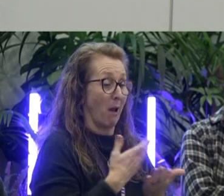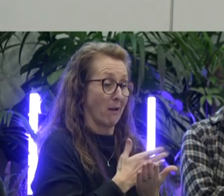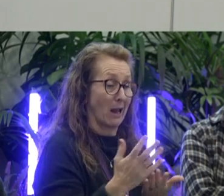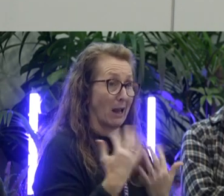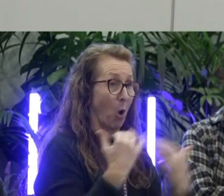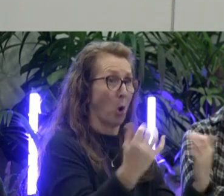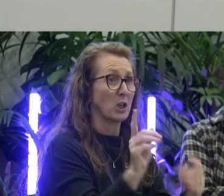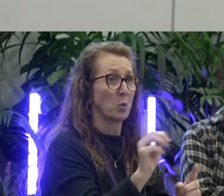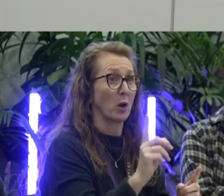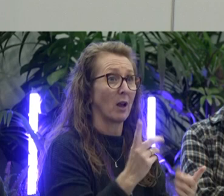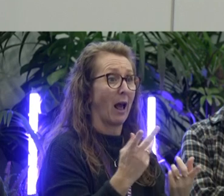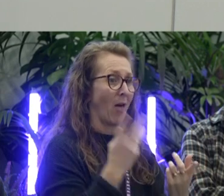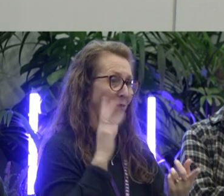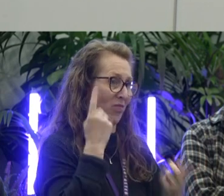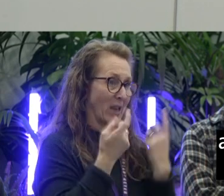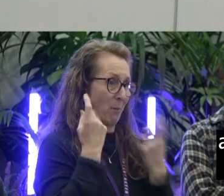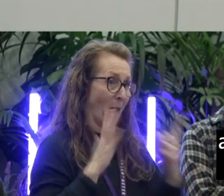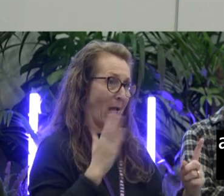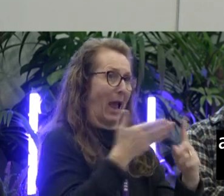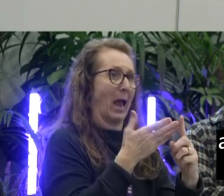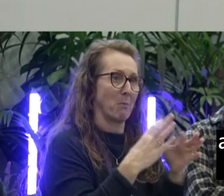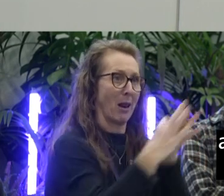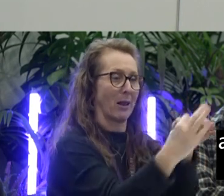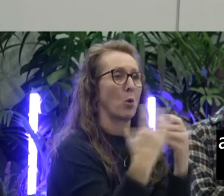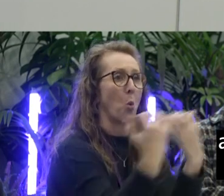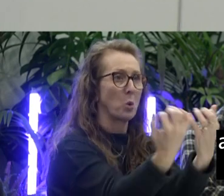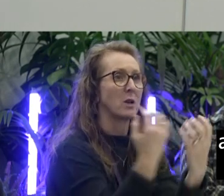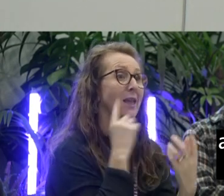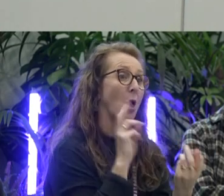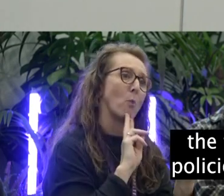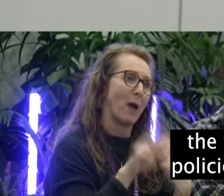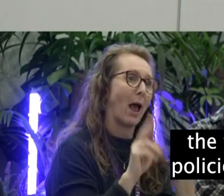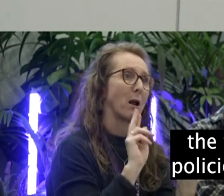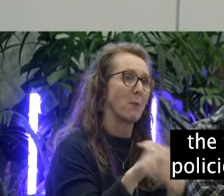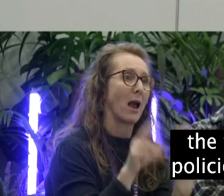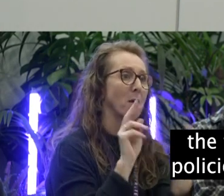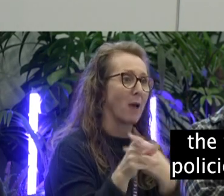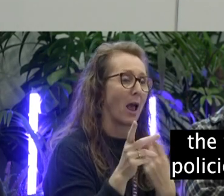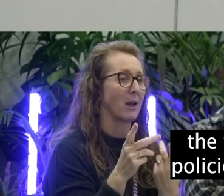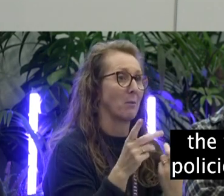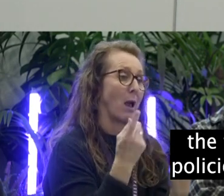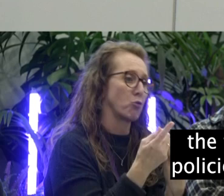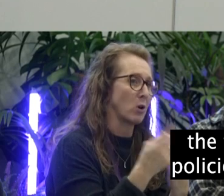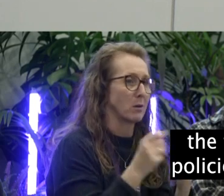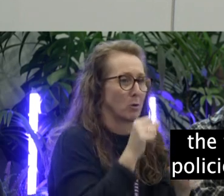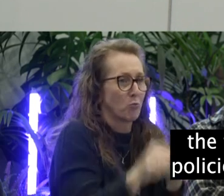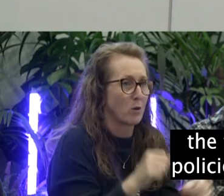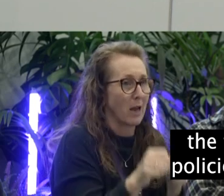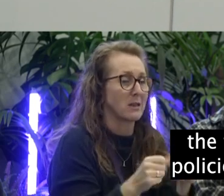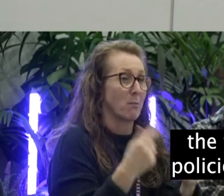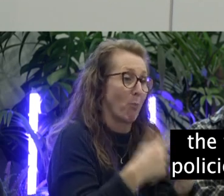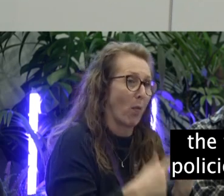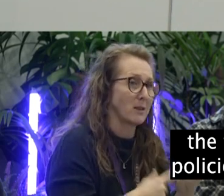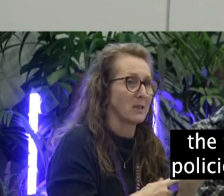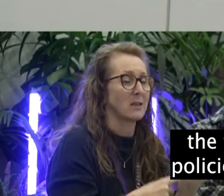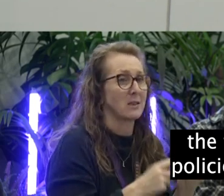and articulating your intention in relation to them, and then keep coming back to them at every point, the future of our products, processes, and policies